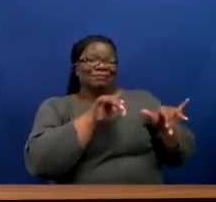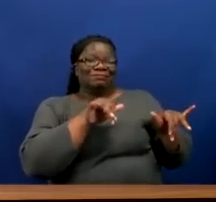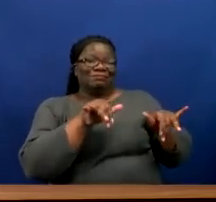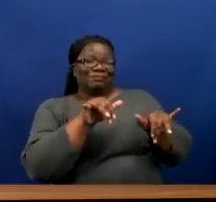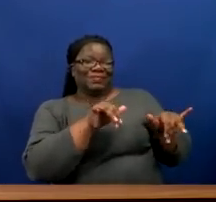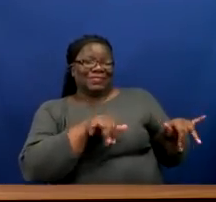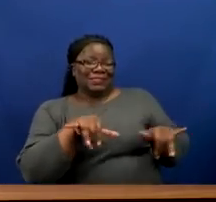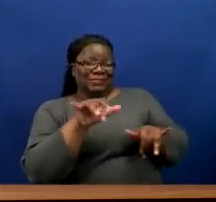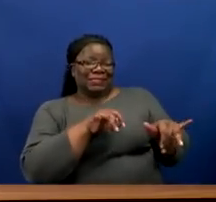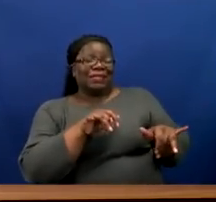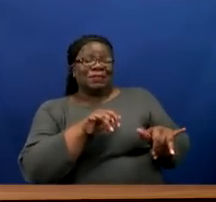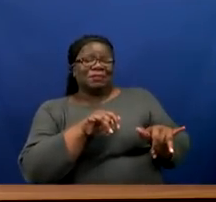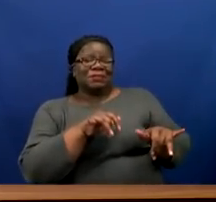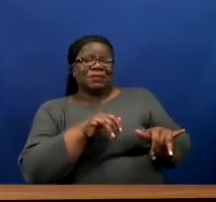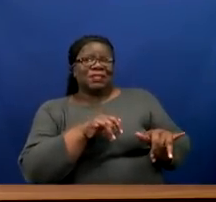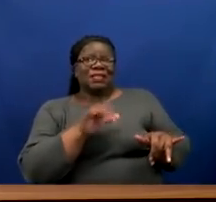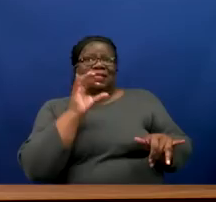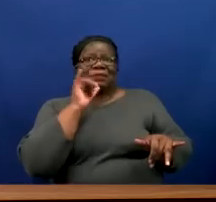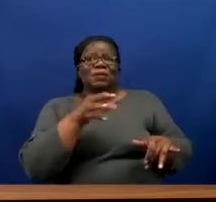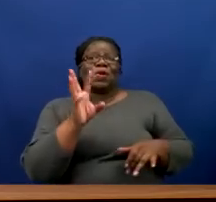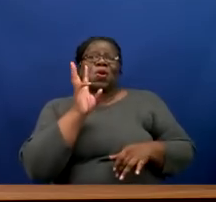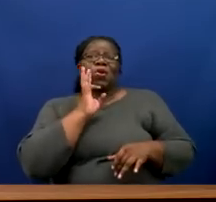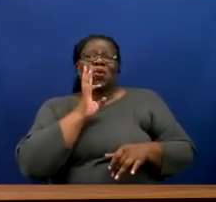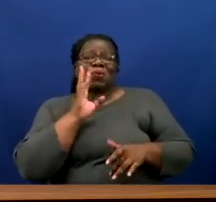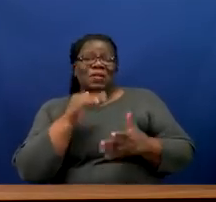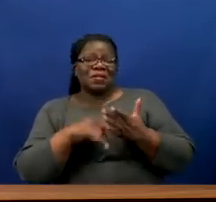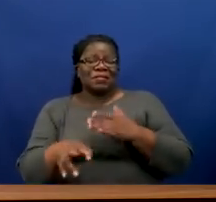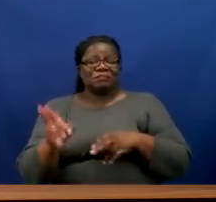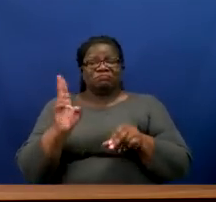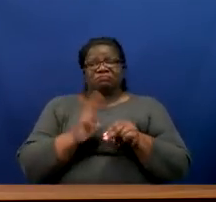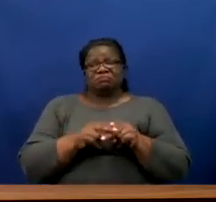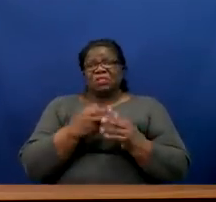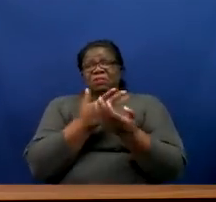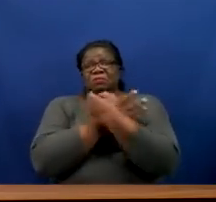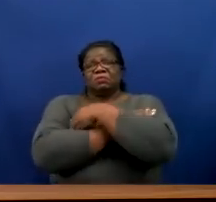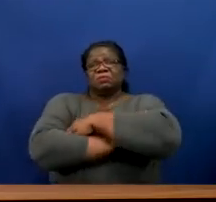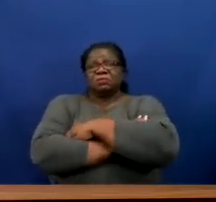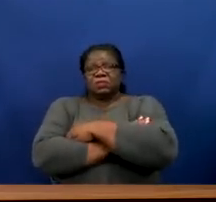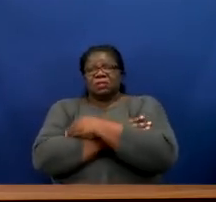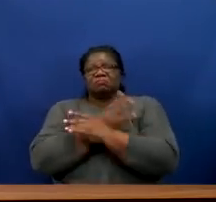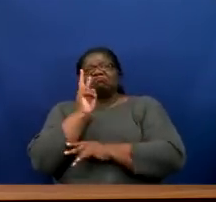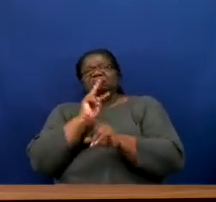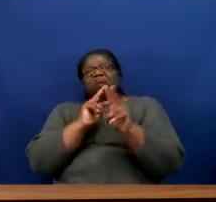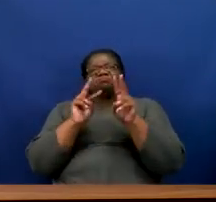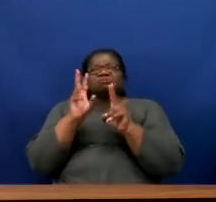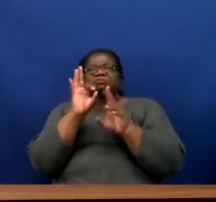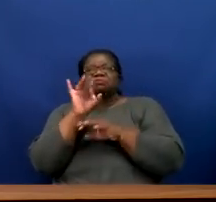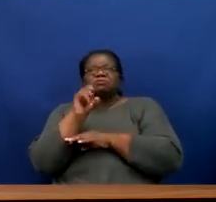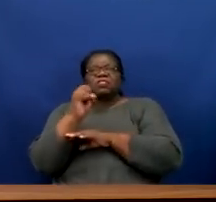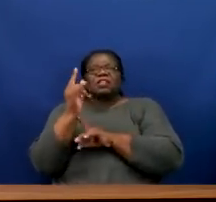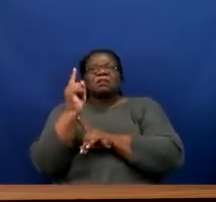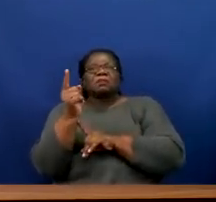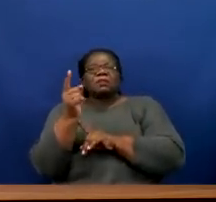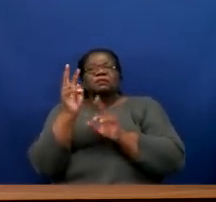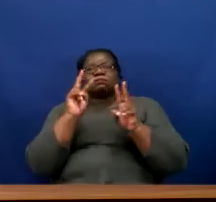kind of way. Don't you bring your water bottles in here and sit down and think you're just going to get entertained for 90 minutes.